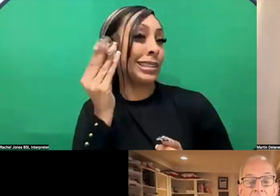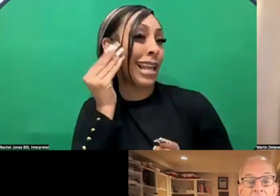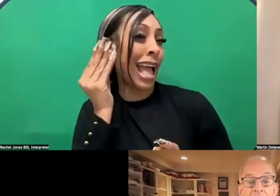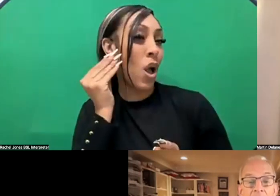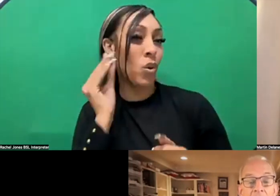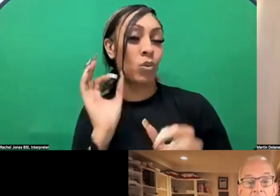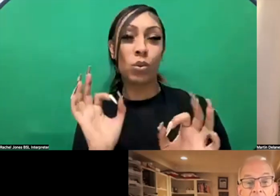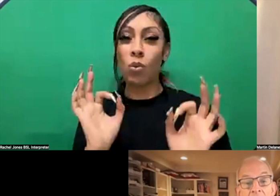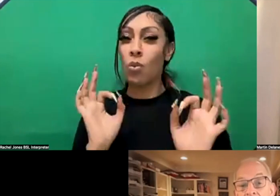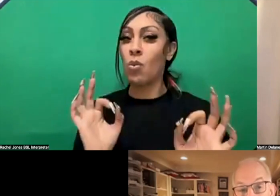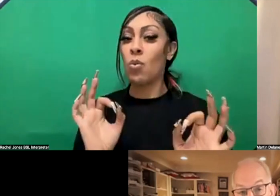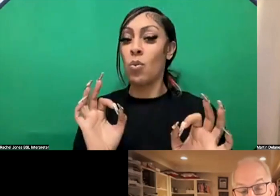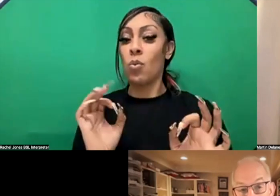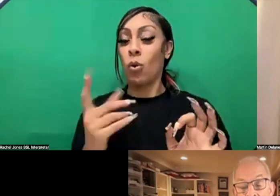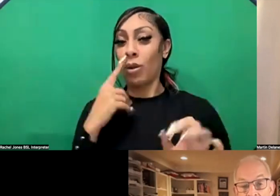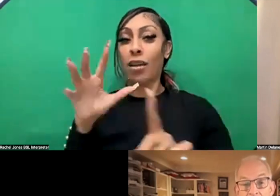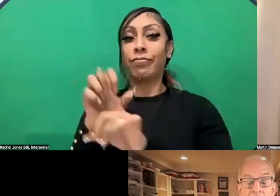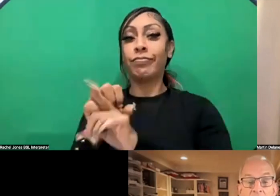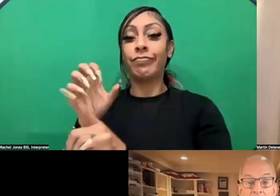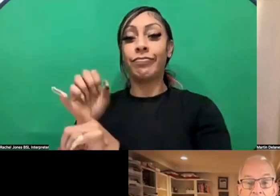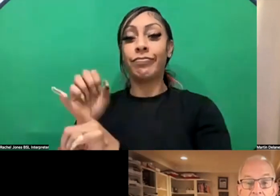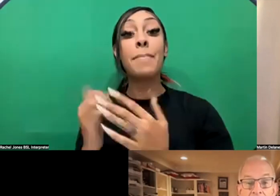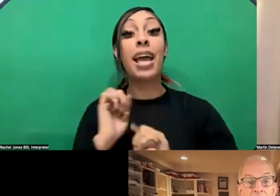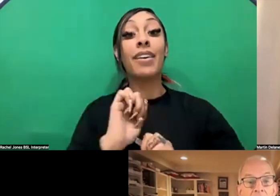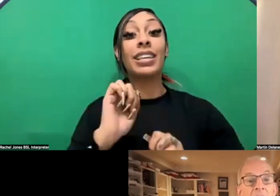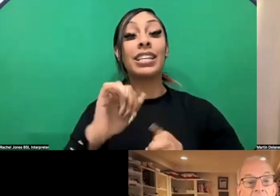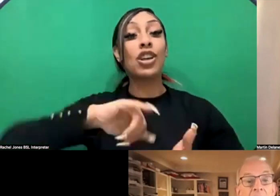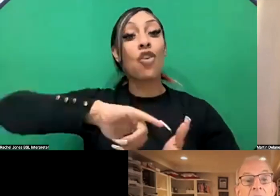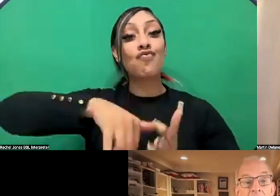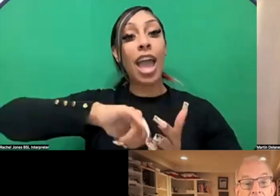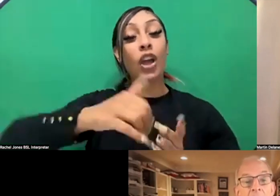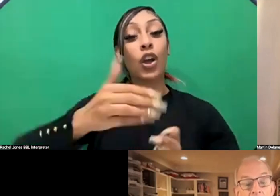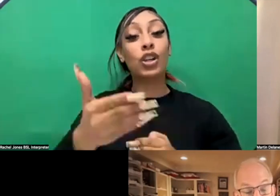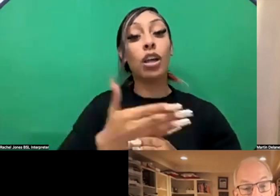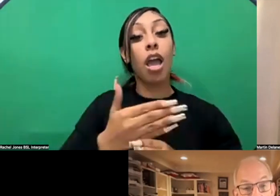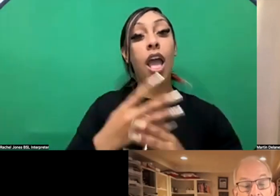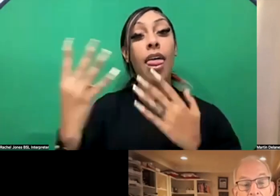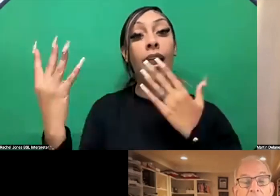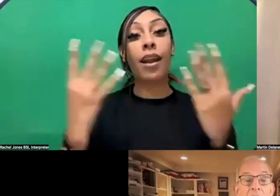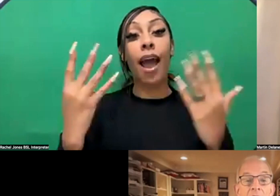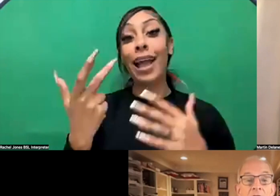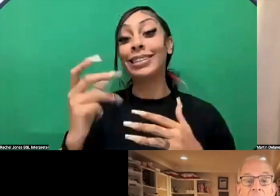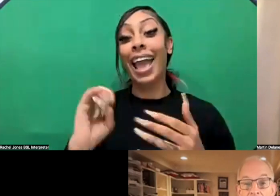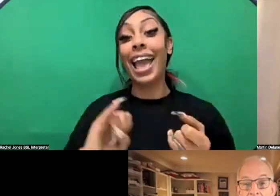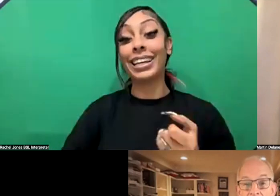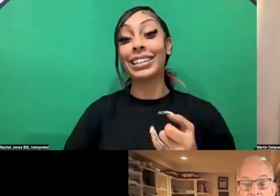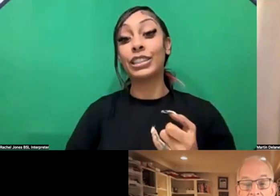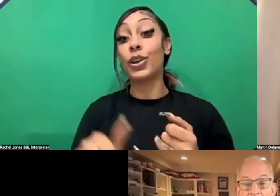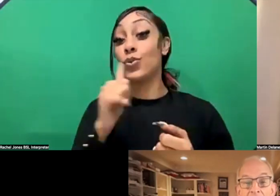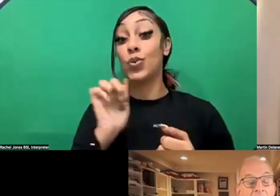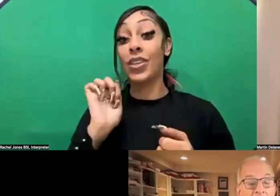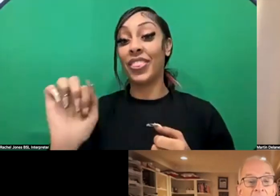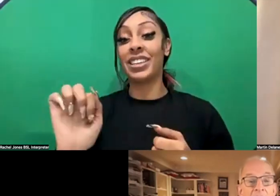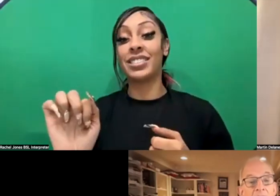And many of the synthesizer records of the early 1980s used this Prophet 5 synthesizer.